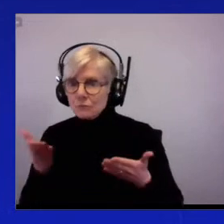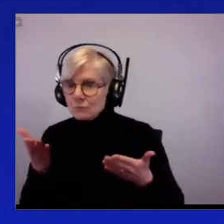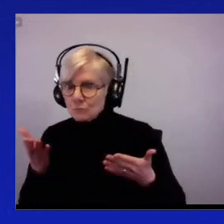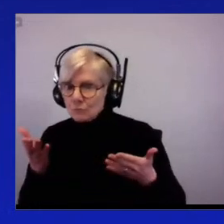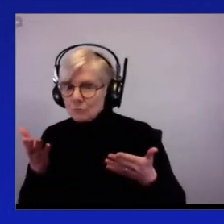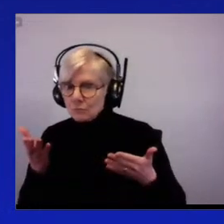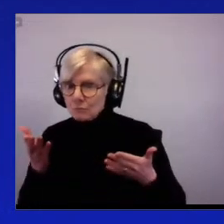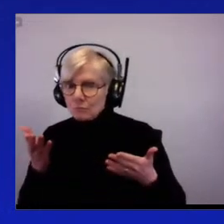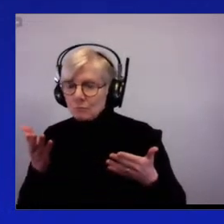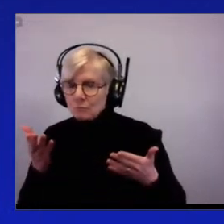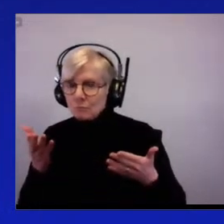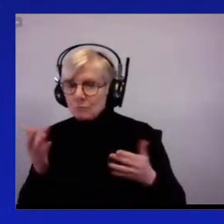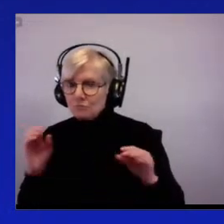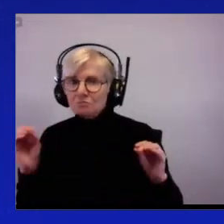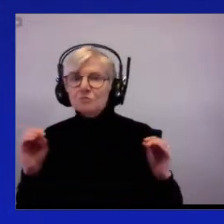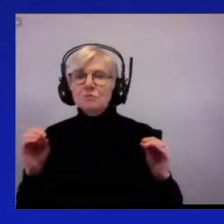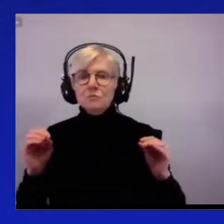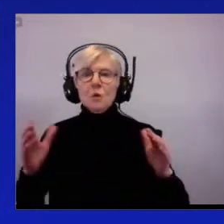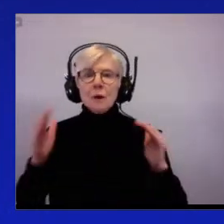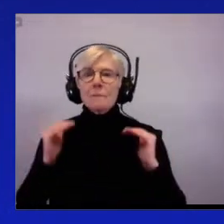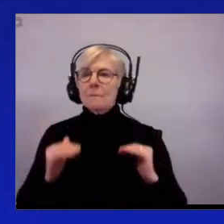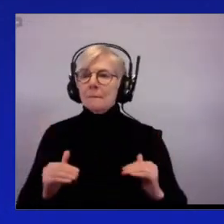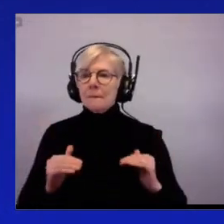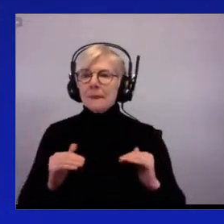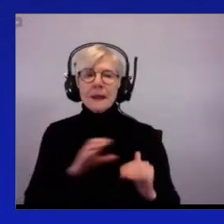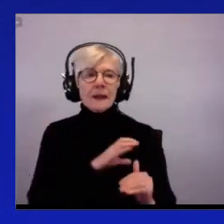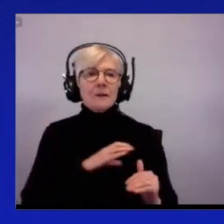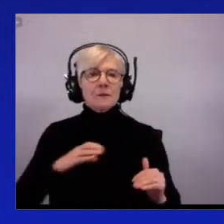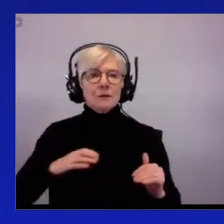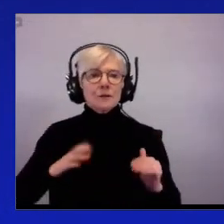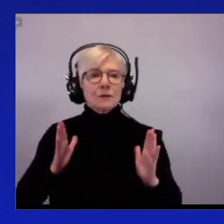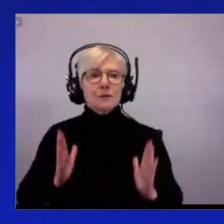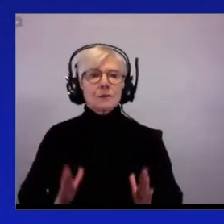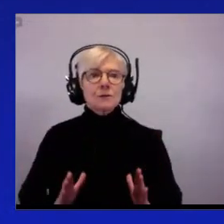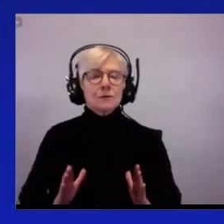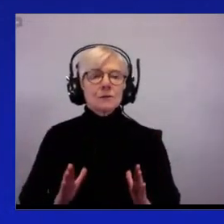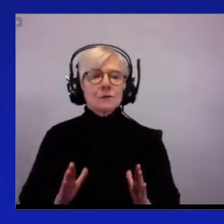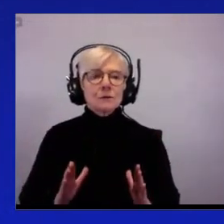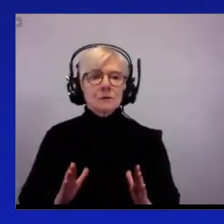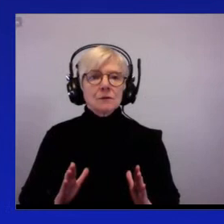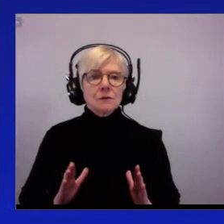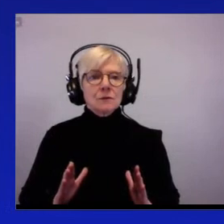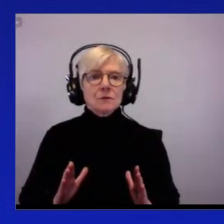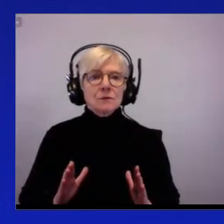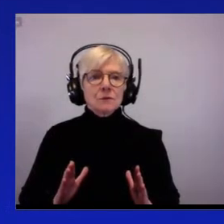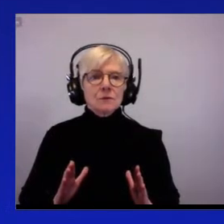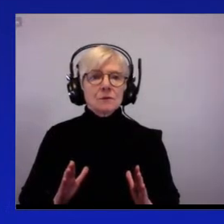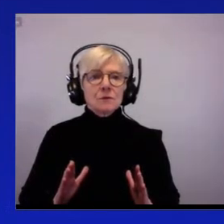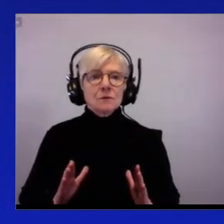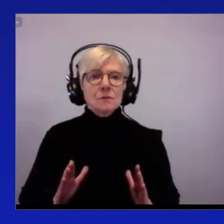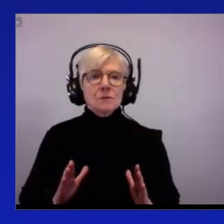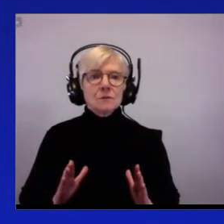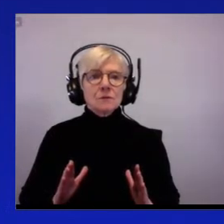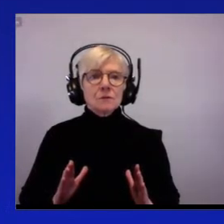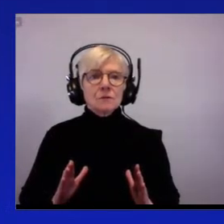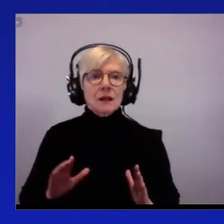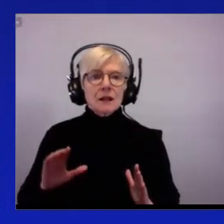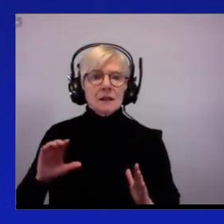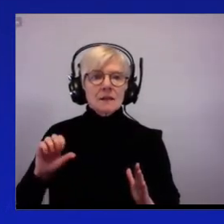Okay, we'll move to the next councillor then, and that's Councillor